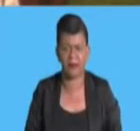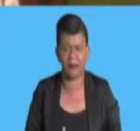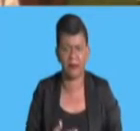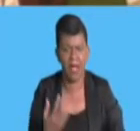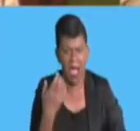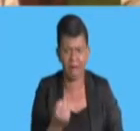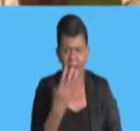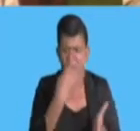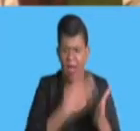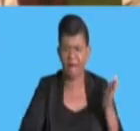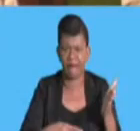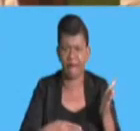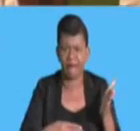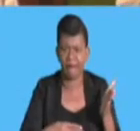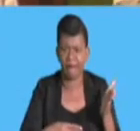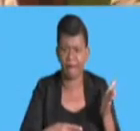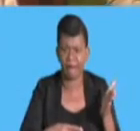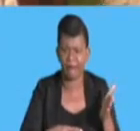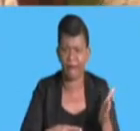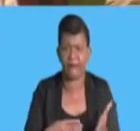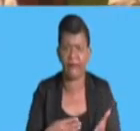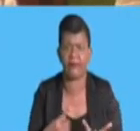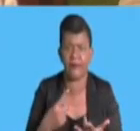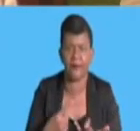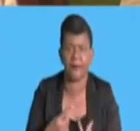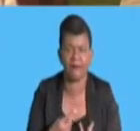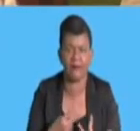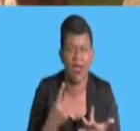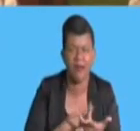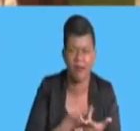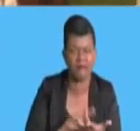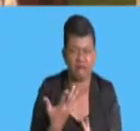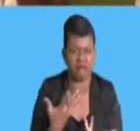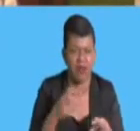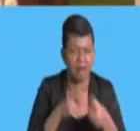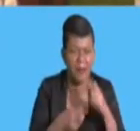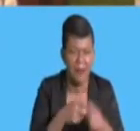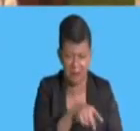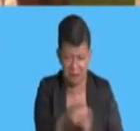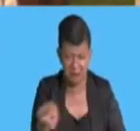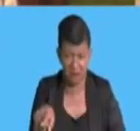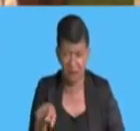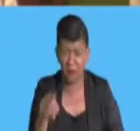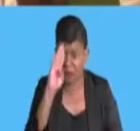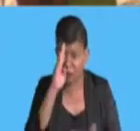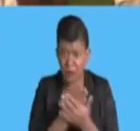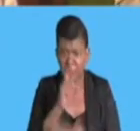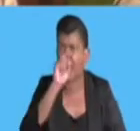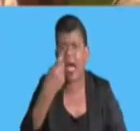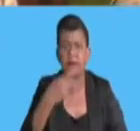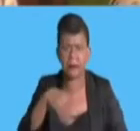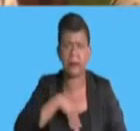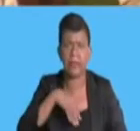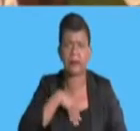another knee-jerk reaction we expect from a government that is out of options. Surely Vodafone, as a service provider for e-ticketing, should have been able to track